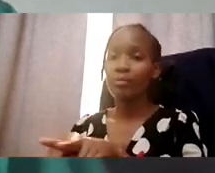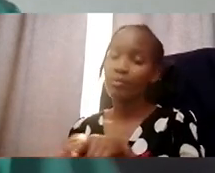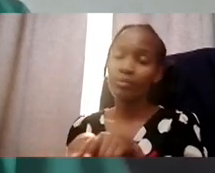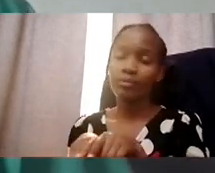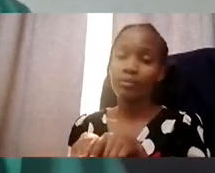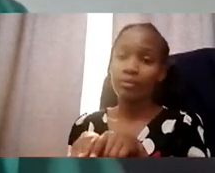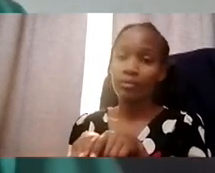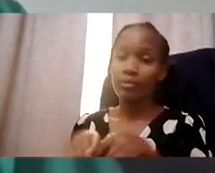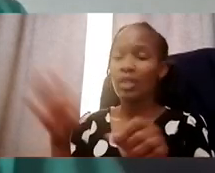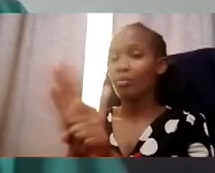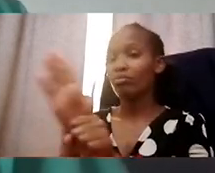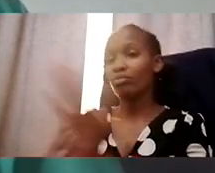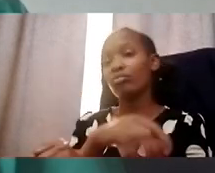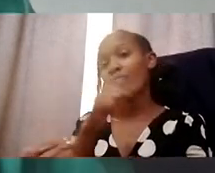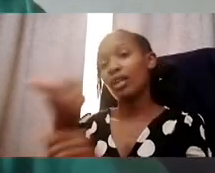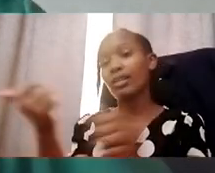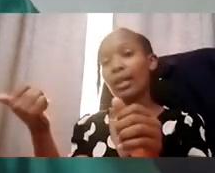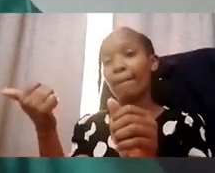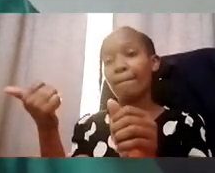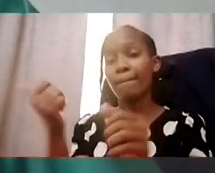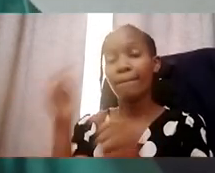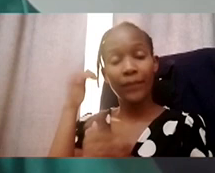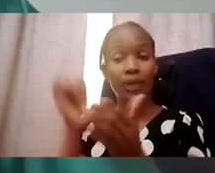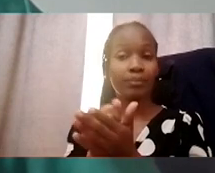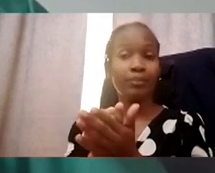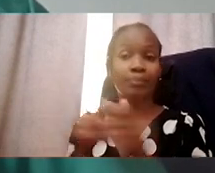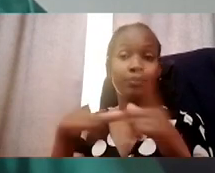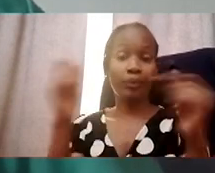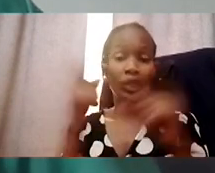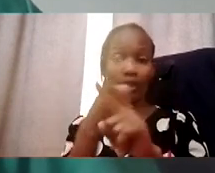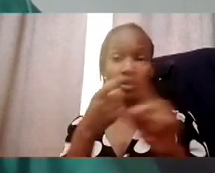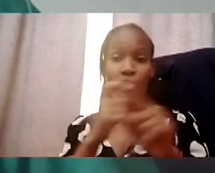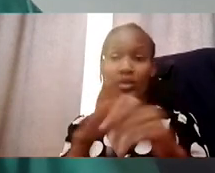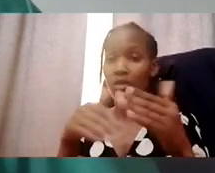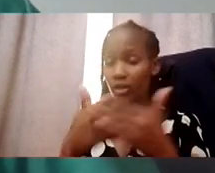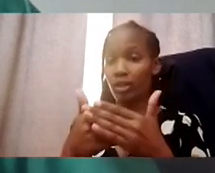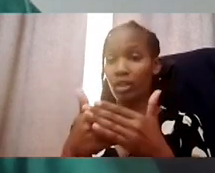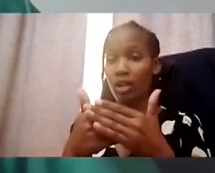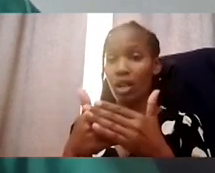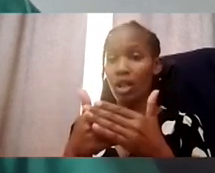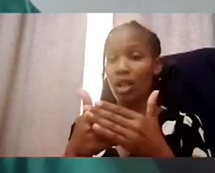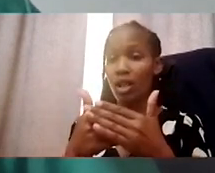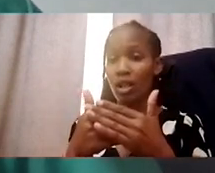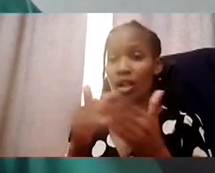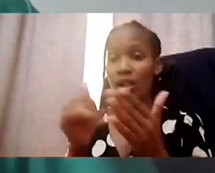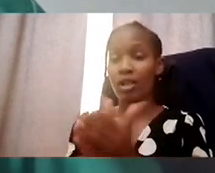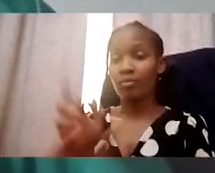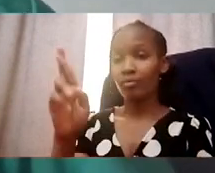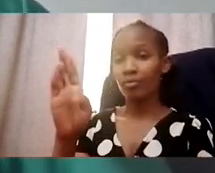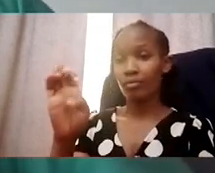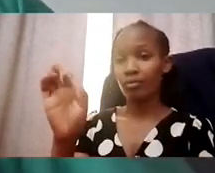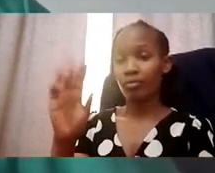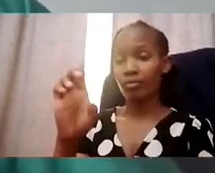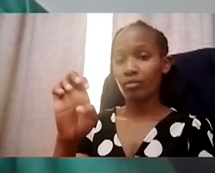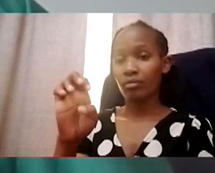many others. I think really the message from all the world bodies is really that refugees just need a platform.